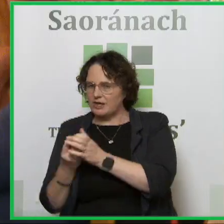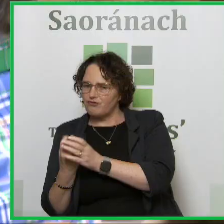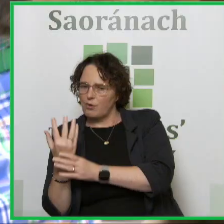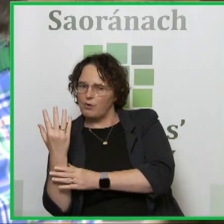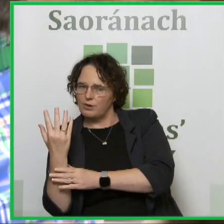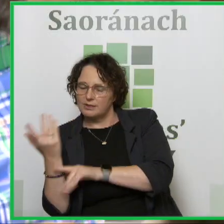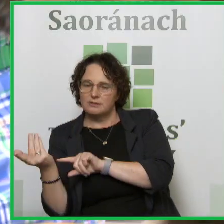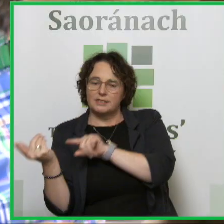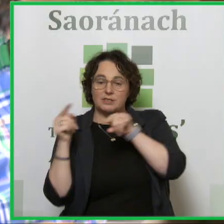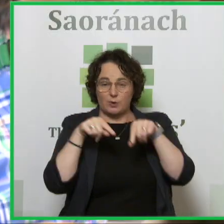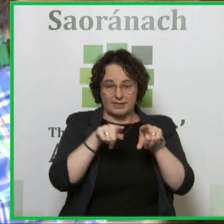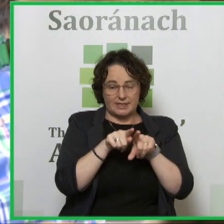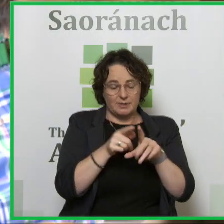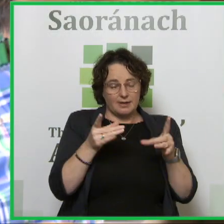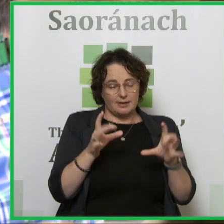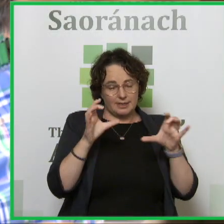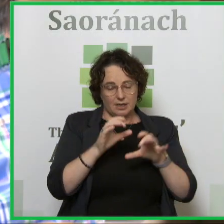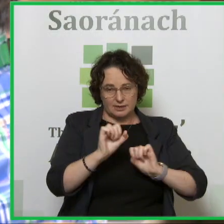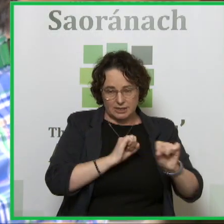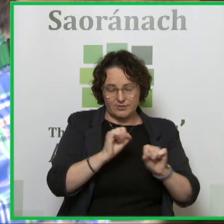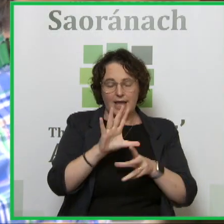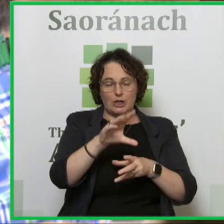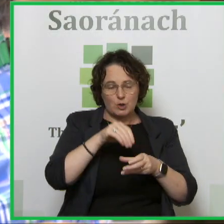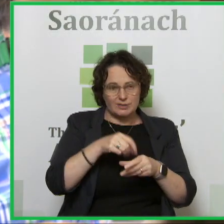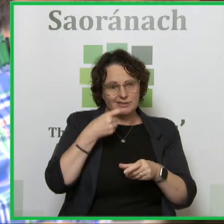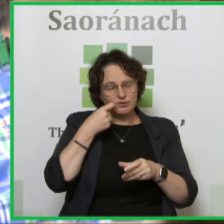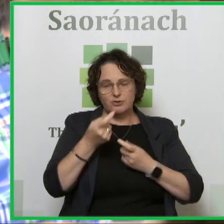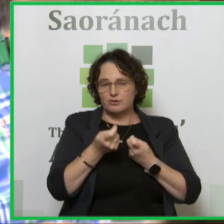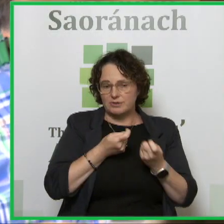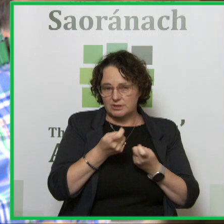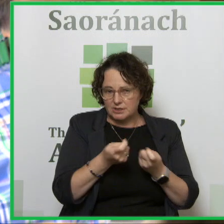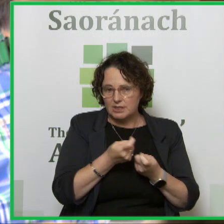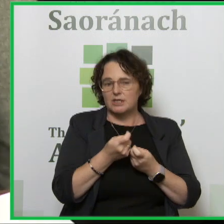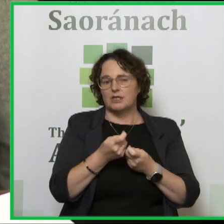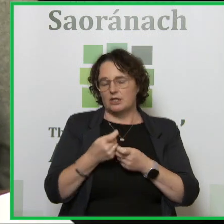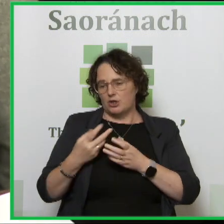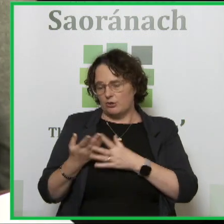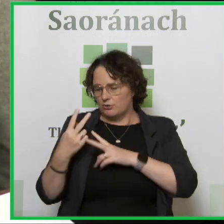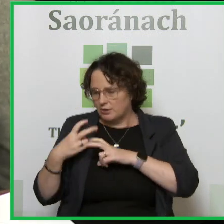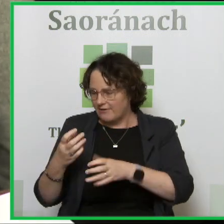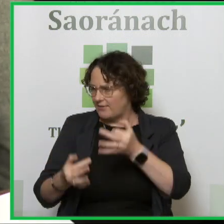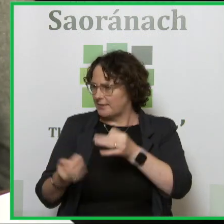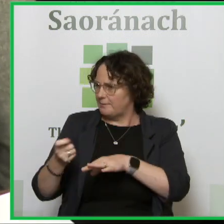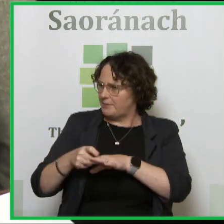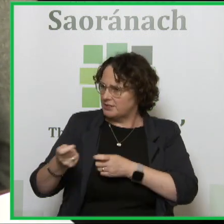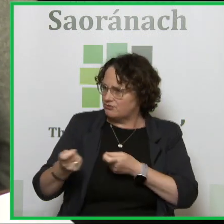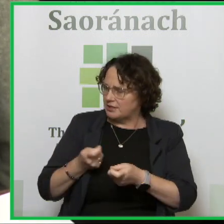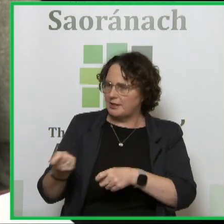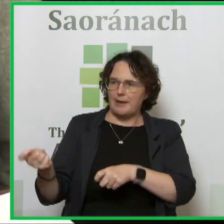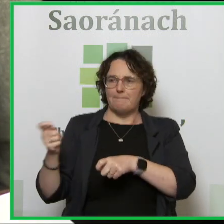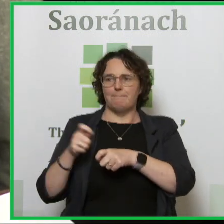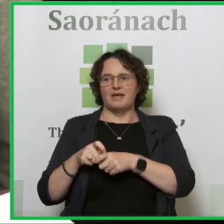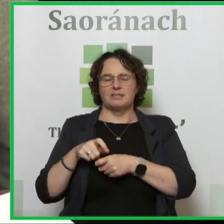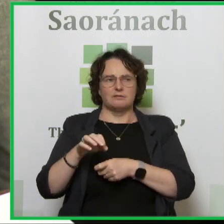in healthcare services, including in addiction treatment, research can find us the best seeds, the best treatments, and worthy